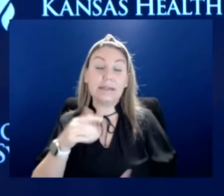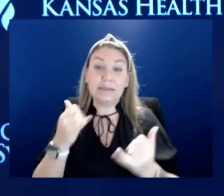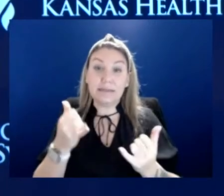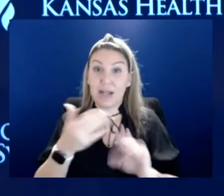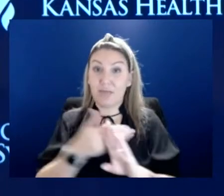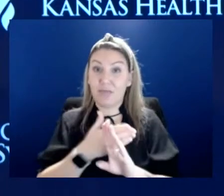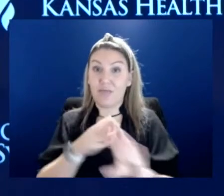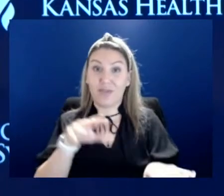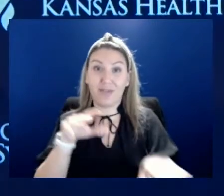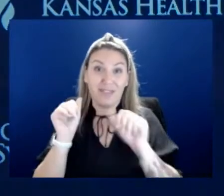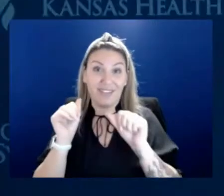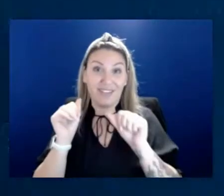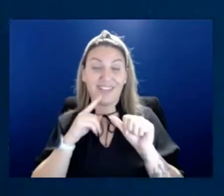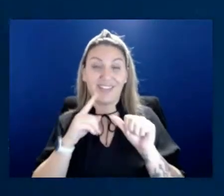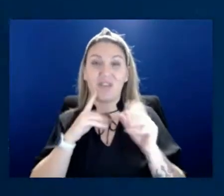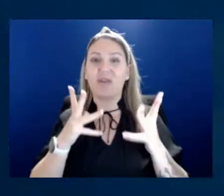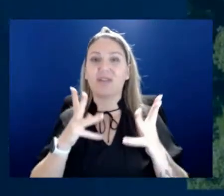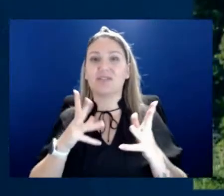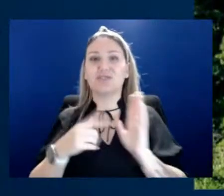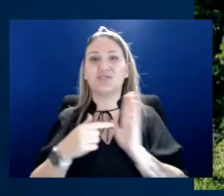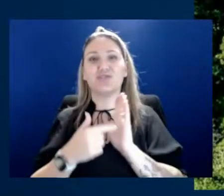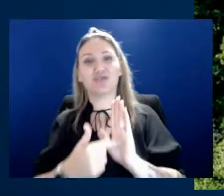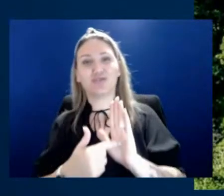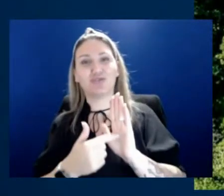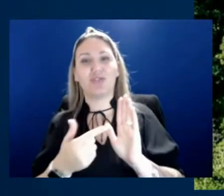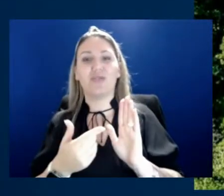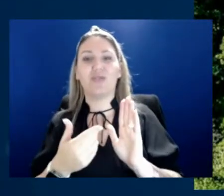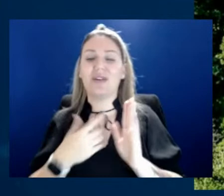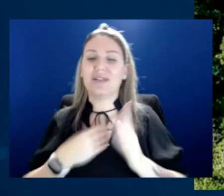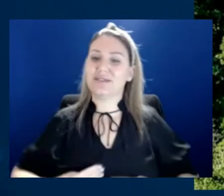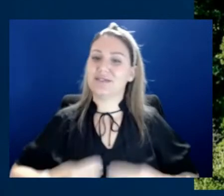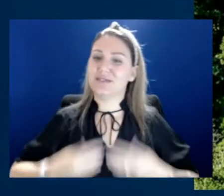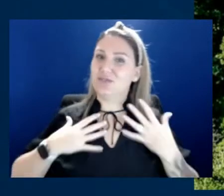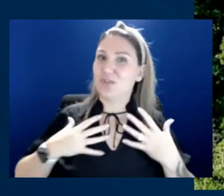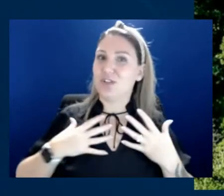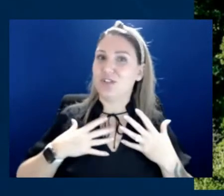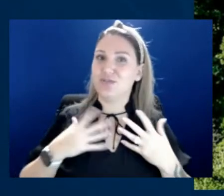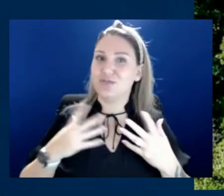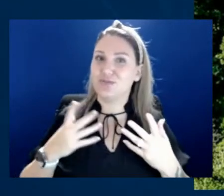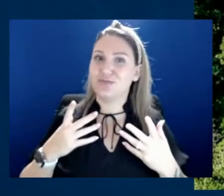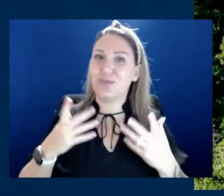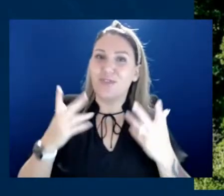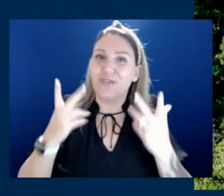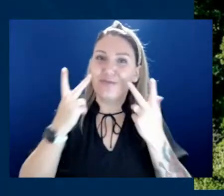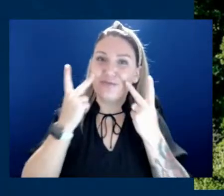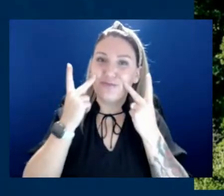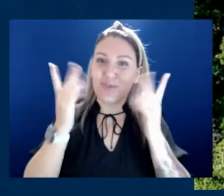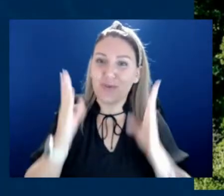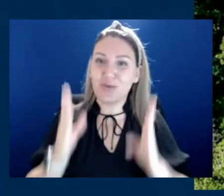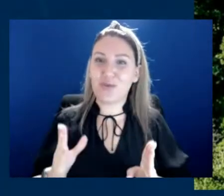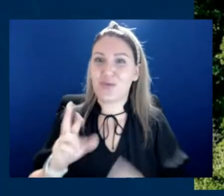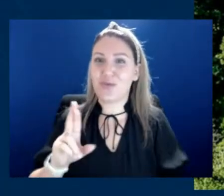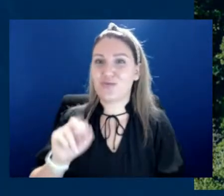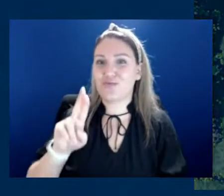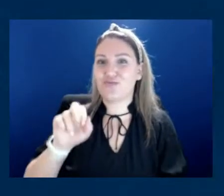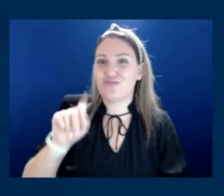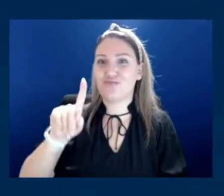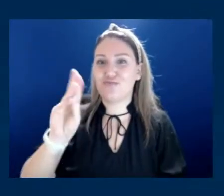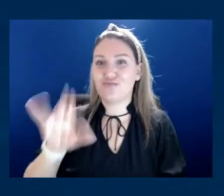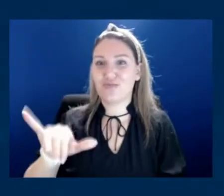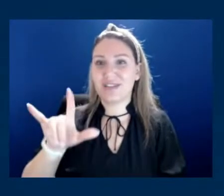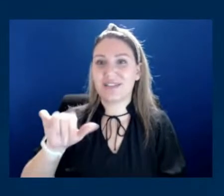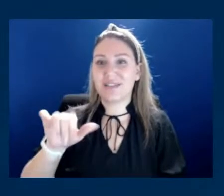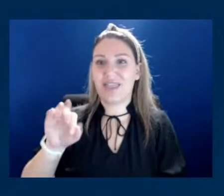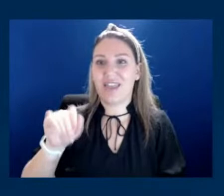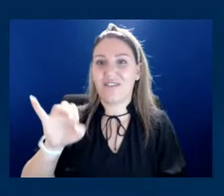an inspirational photo from one of our loyal viewers back here in Kansas. Rusty Luffel mowed a message in the backyard that